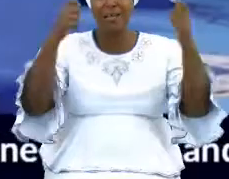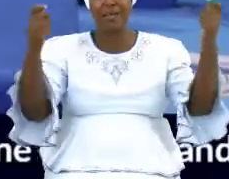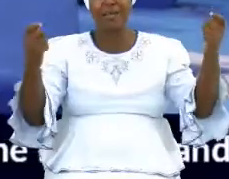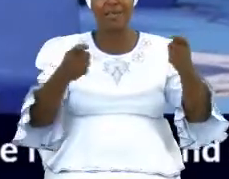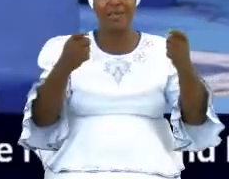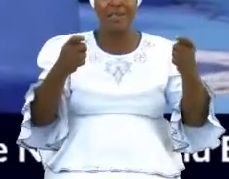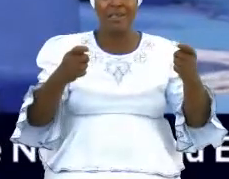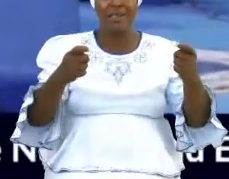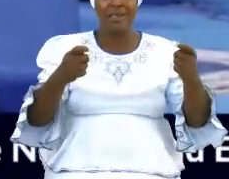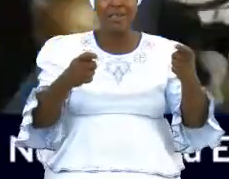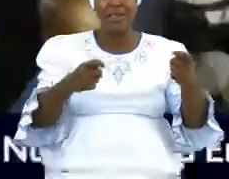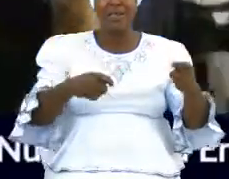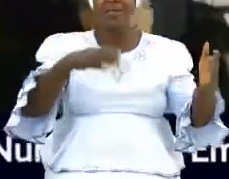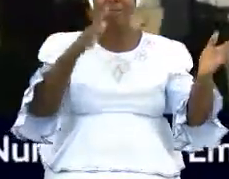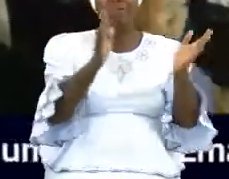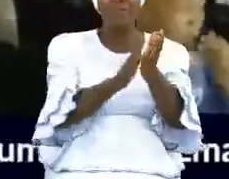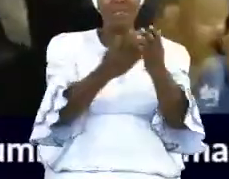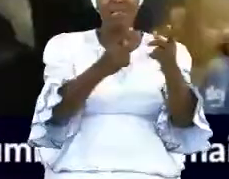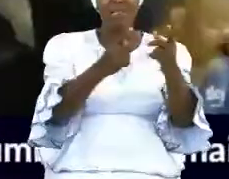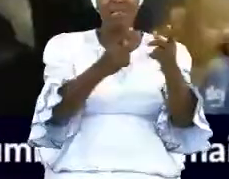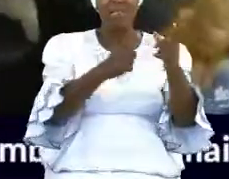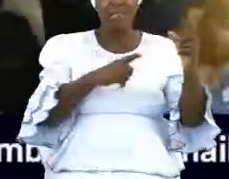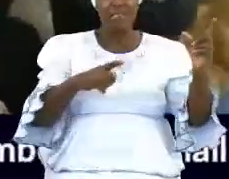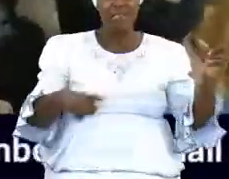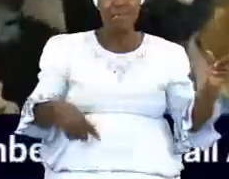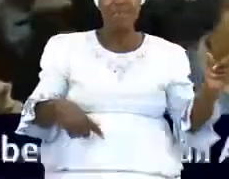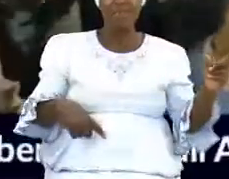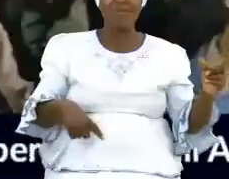I said, praise the Lord.